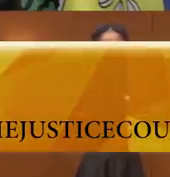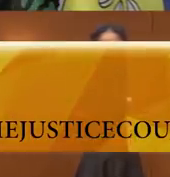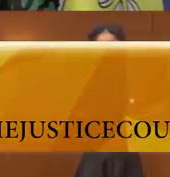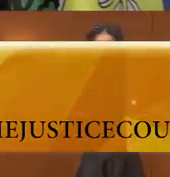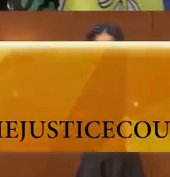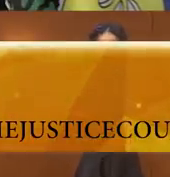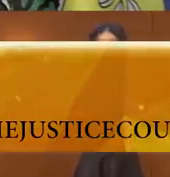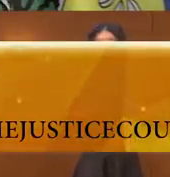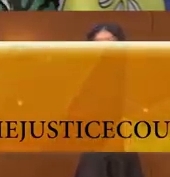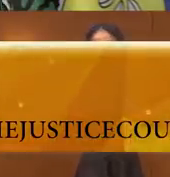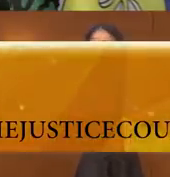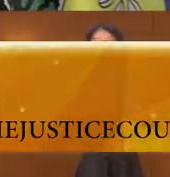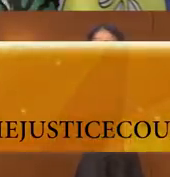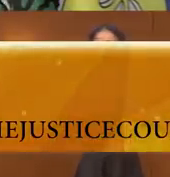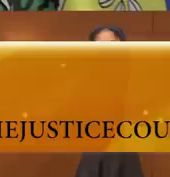the